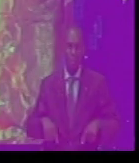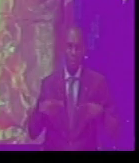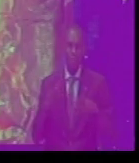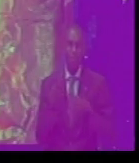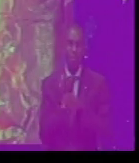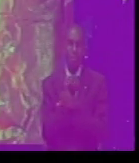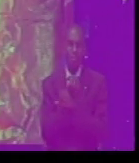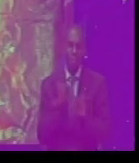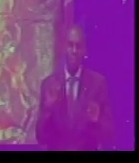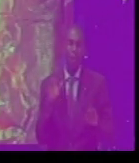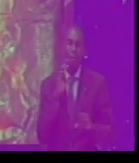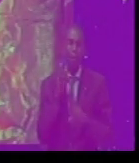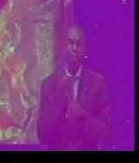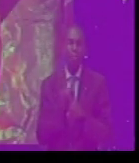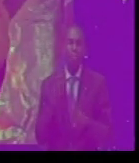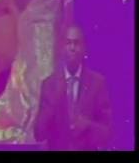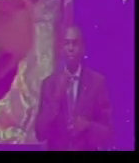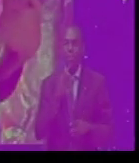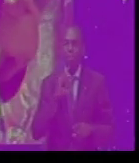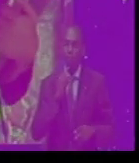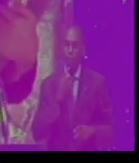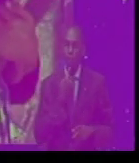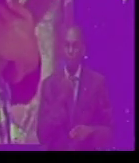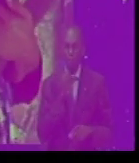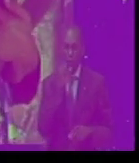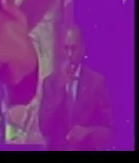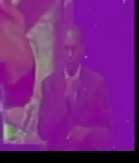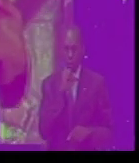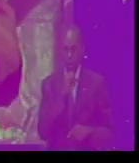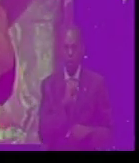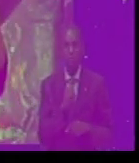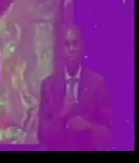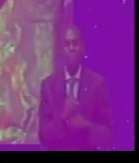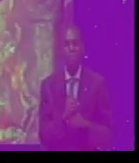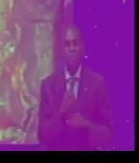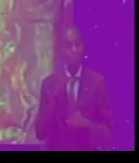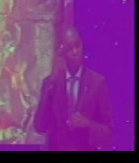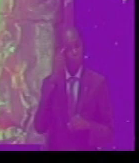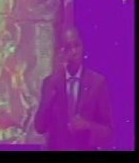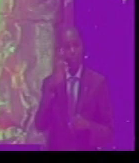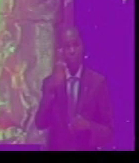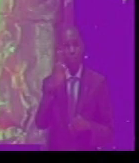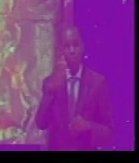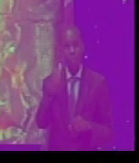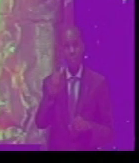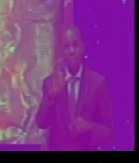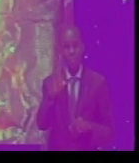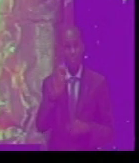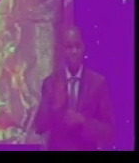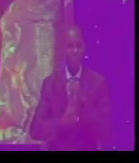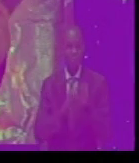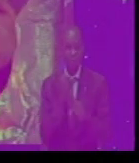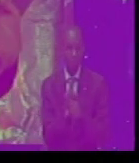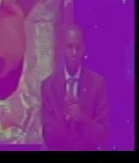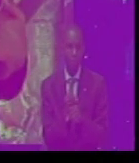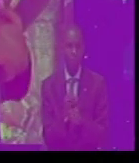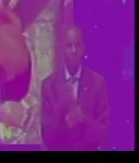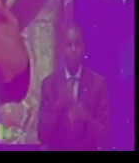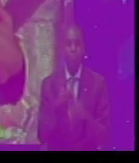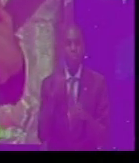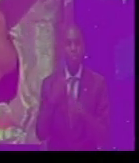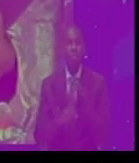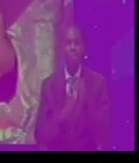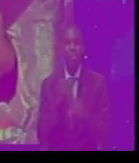of God in my life, how God delivered me and healed me from asthmatic cough of 17